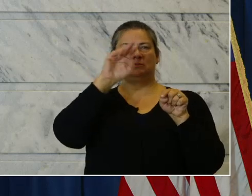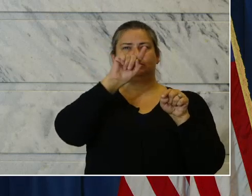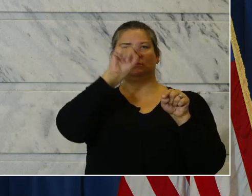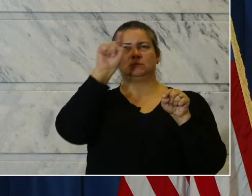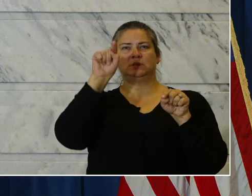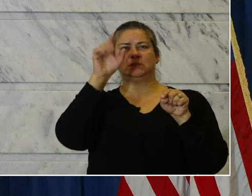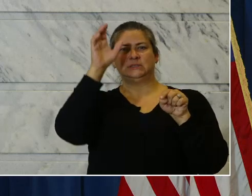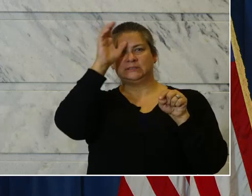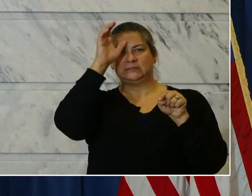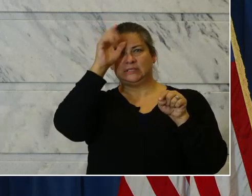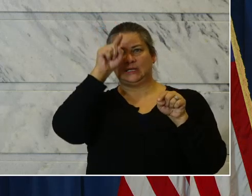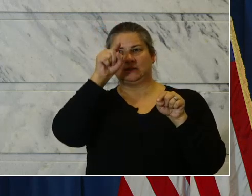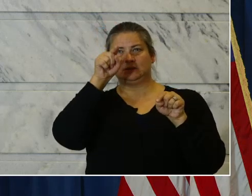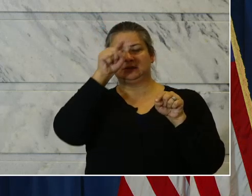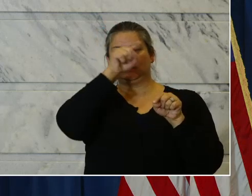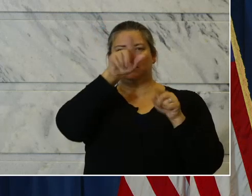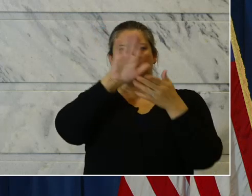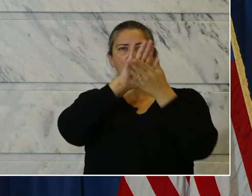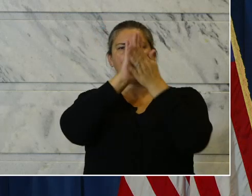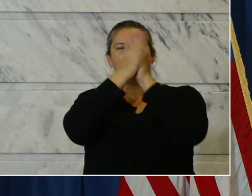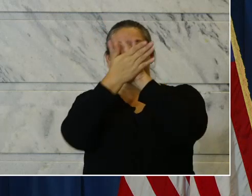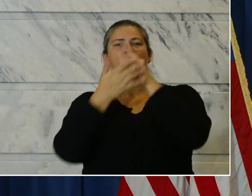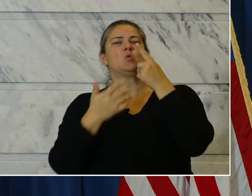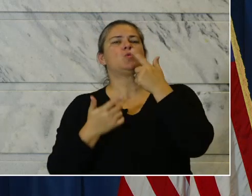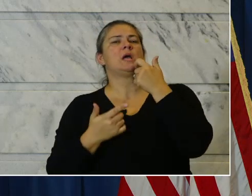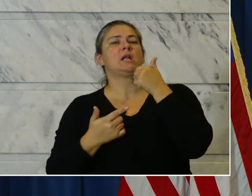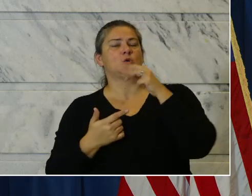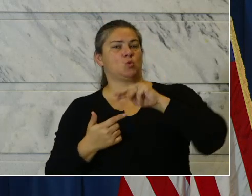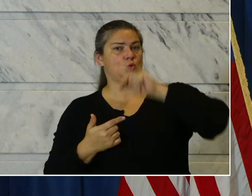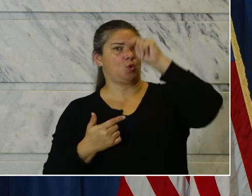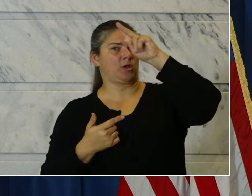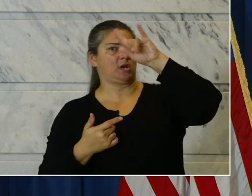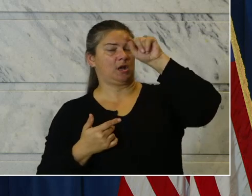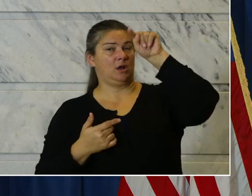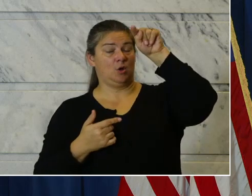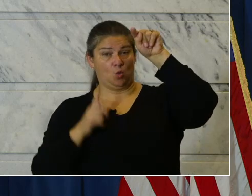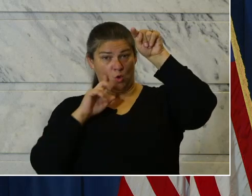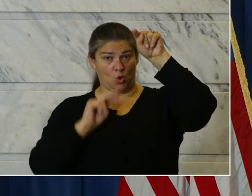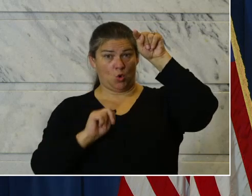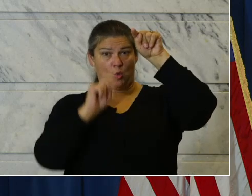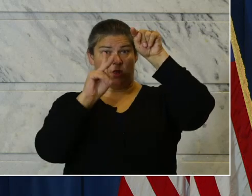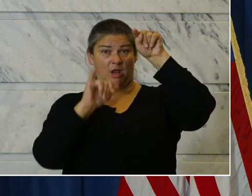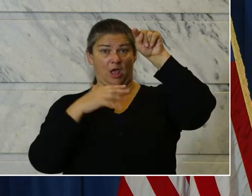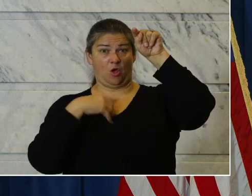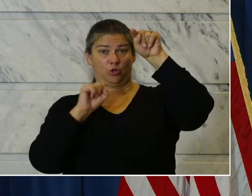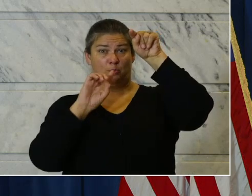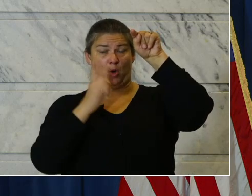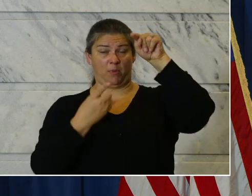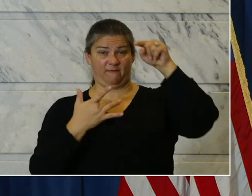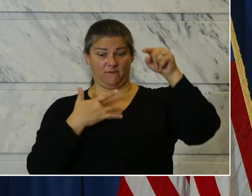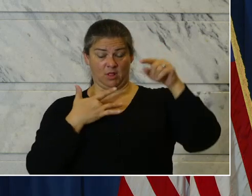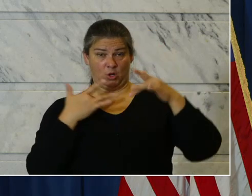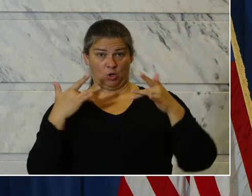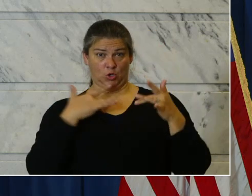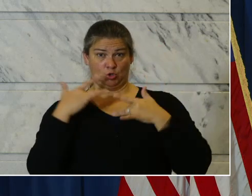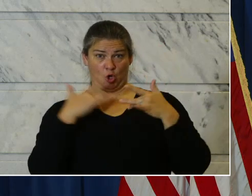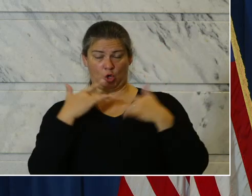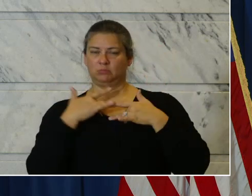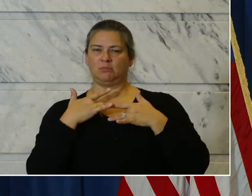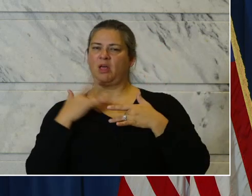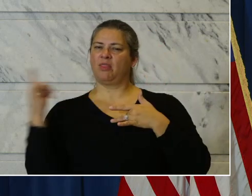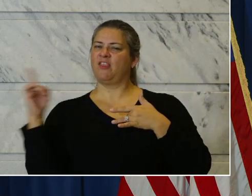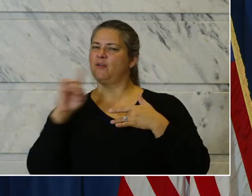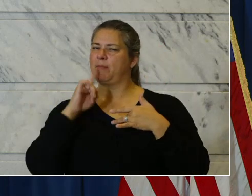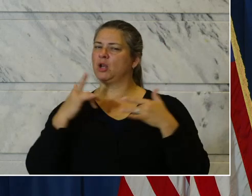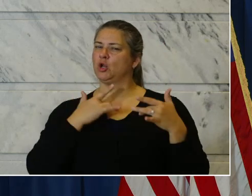to red. Are our Northern Kentucky health departments and others concerned? They have been and remain